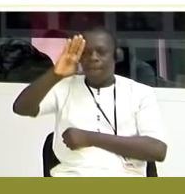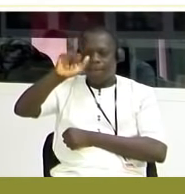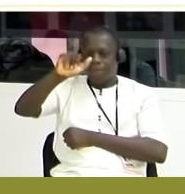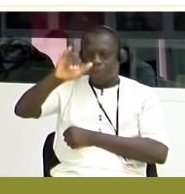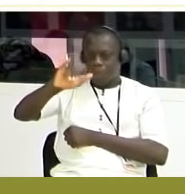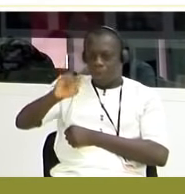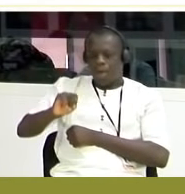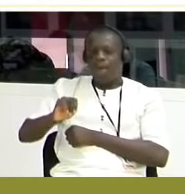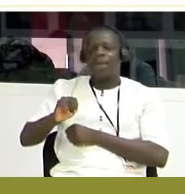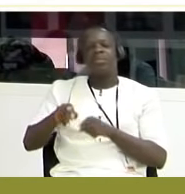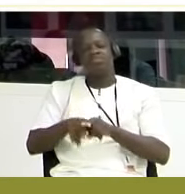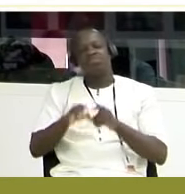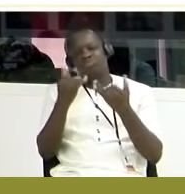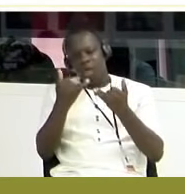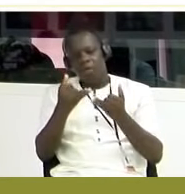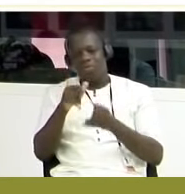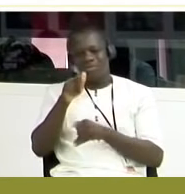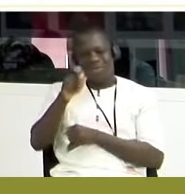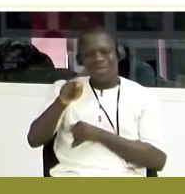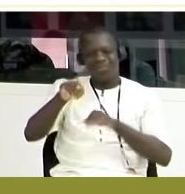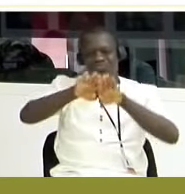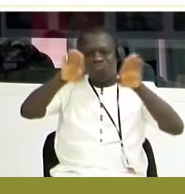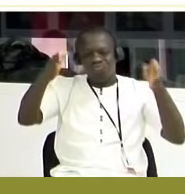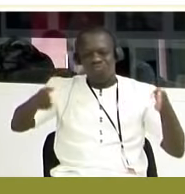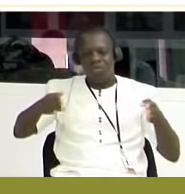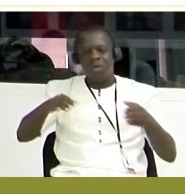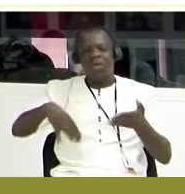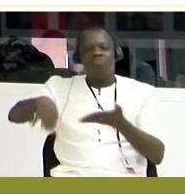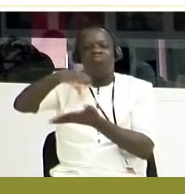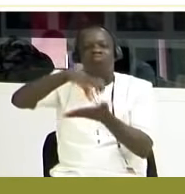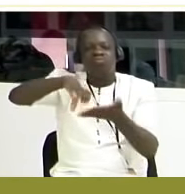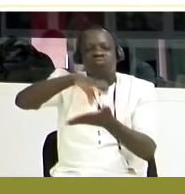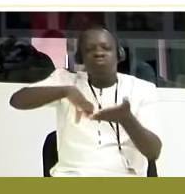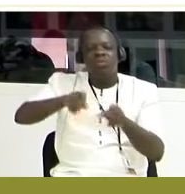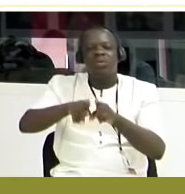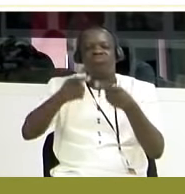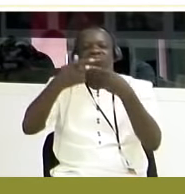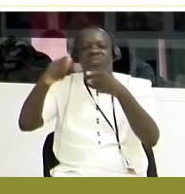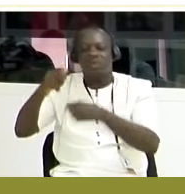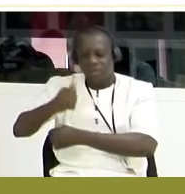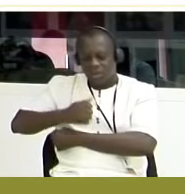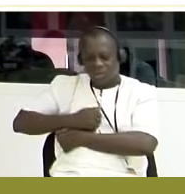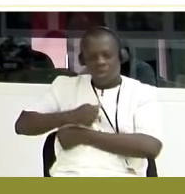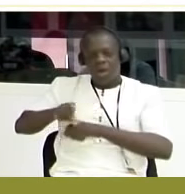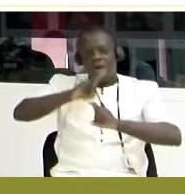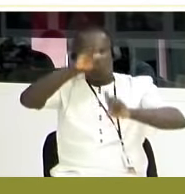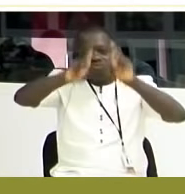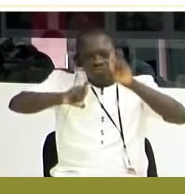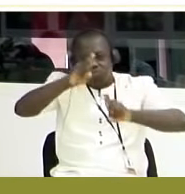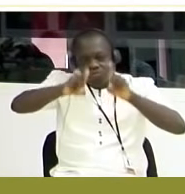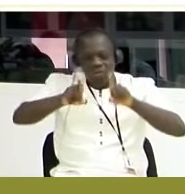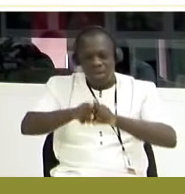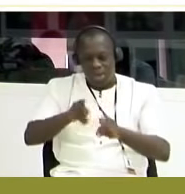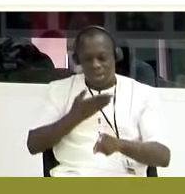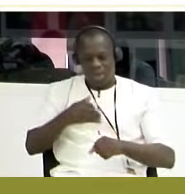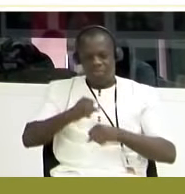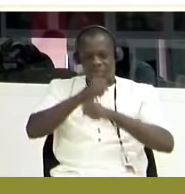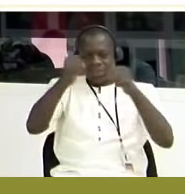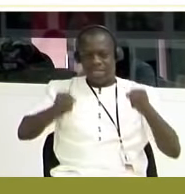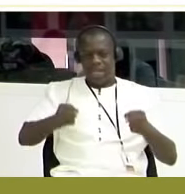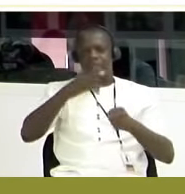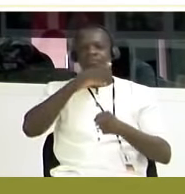mixed services panel. The one I can remember vividly is the chairman, Pahabib Mbaye,